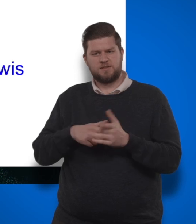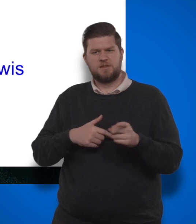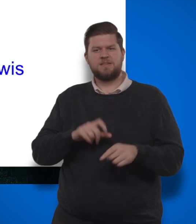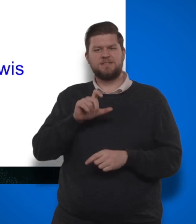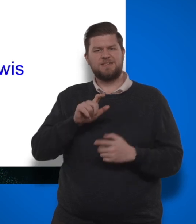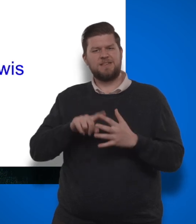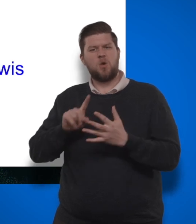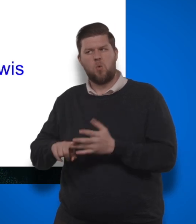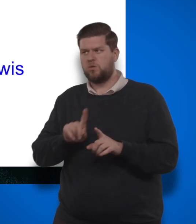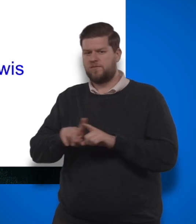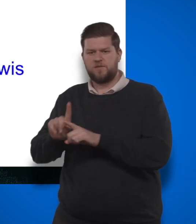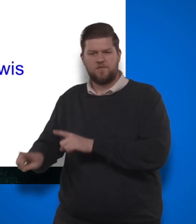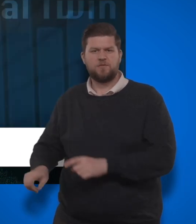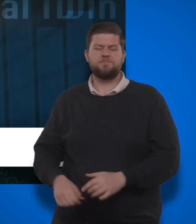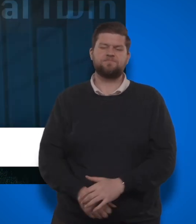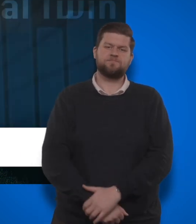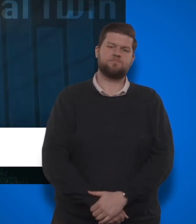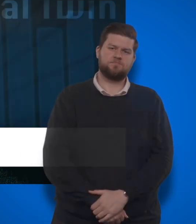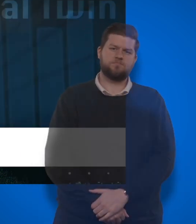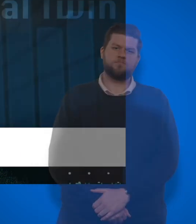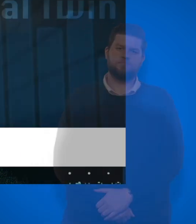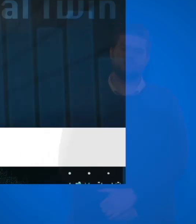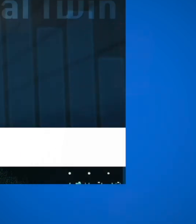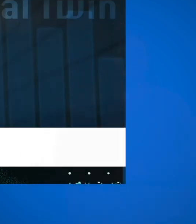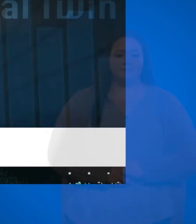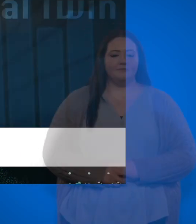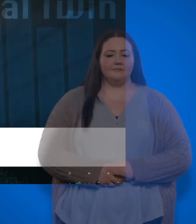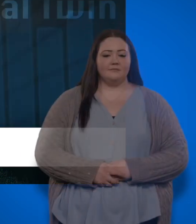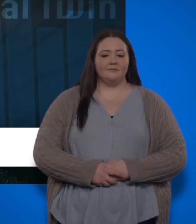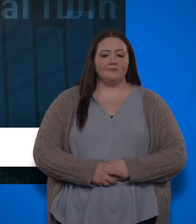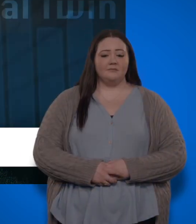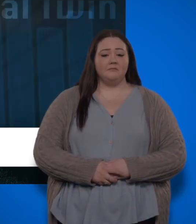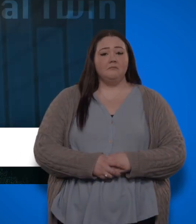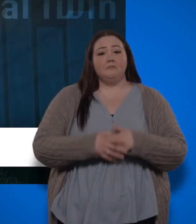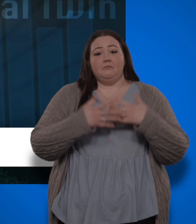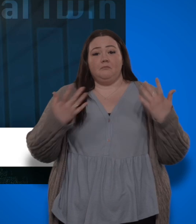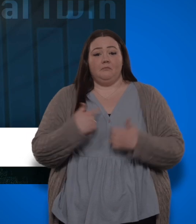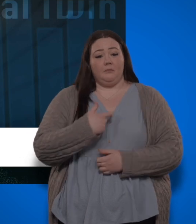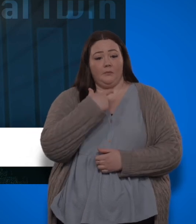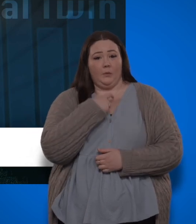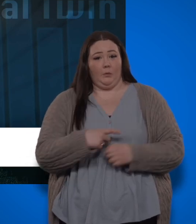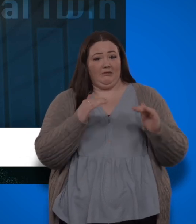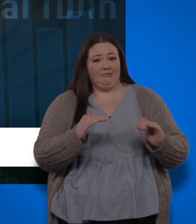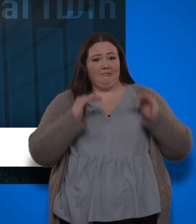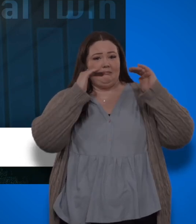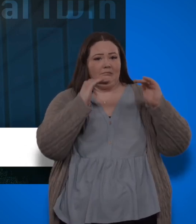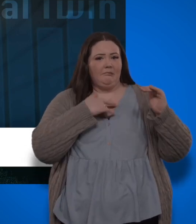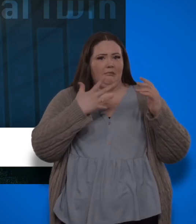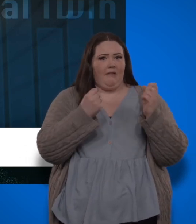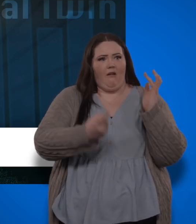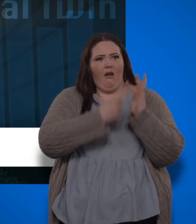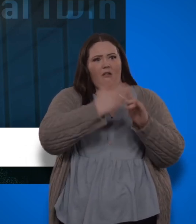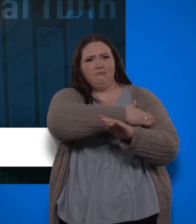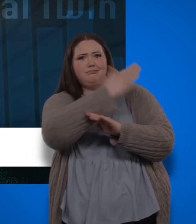are first mind uploading, the idea that human personality, human consciousness, human mental